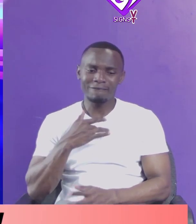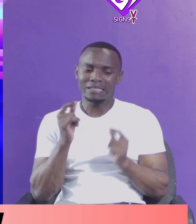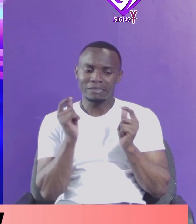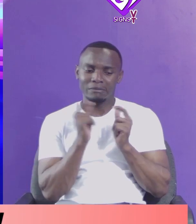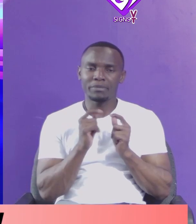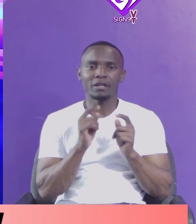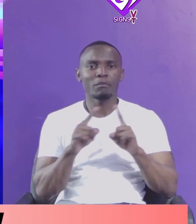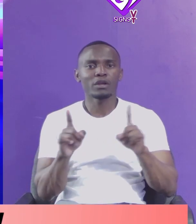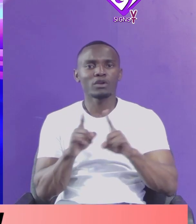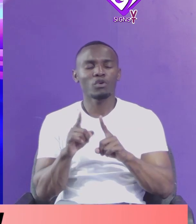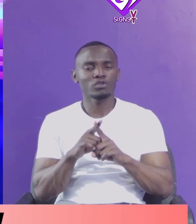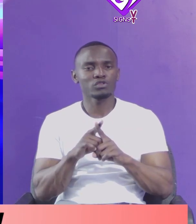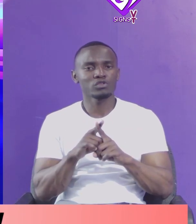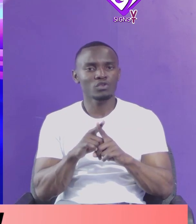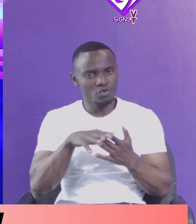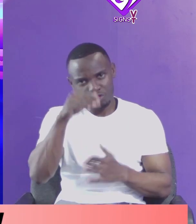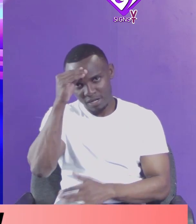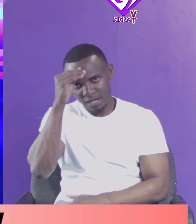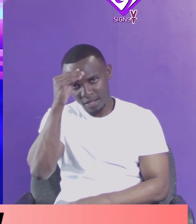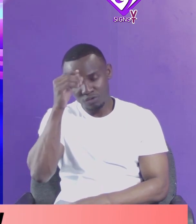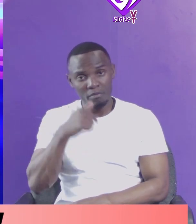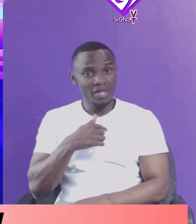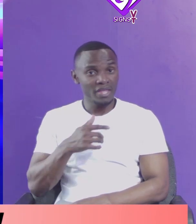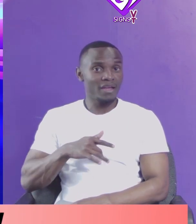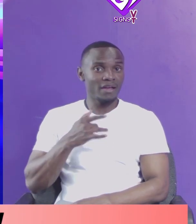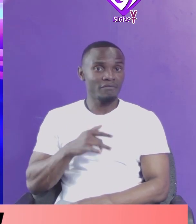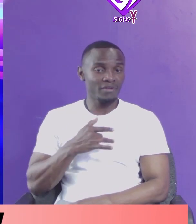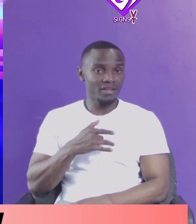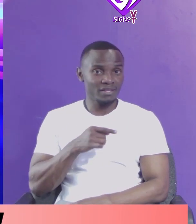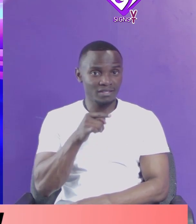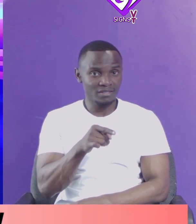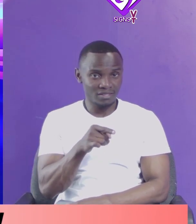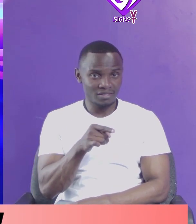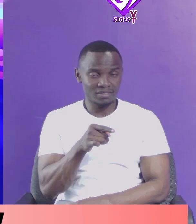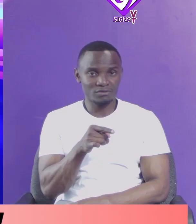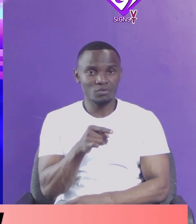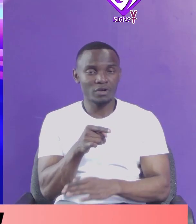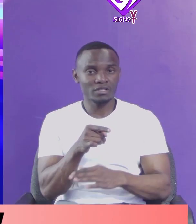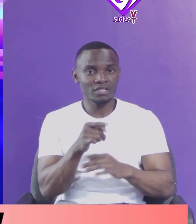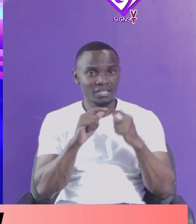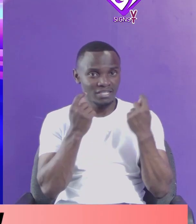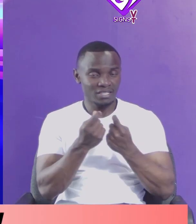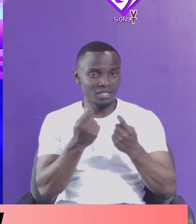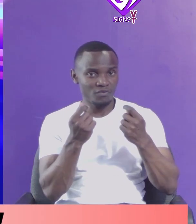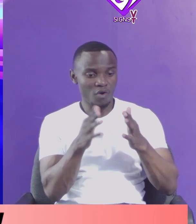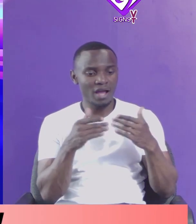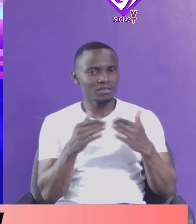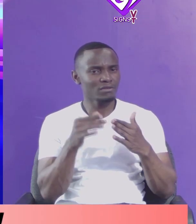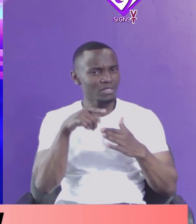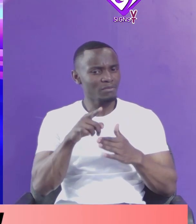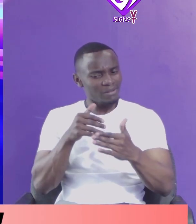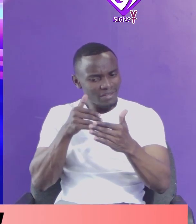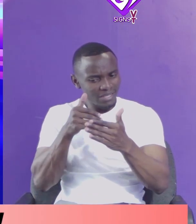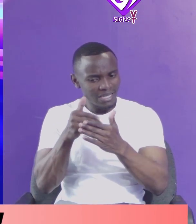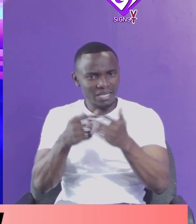ambition. Yeah. So I feel like there are a number of people in this current squad that have been that close, and they've actually seen, they had